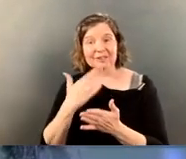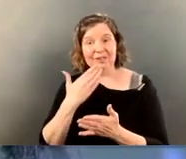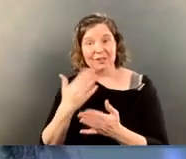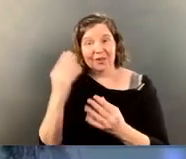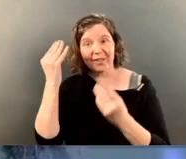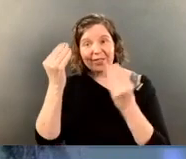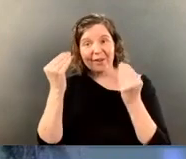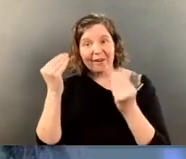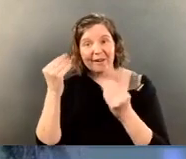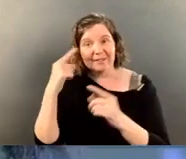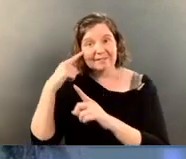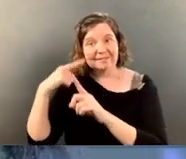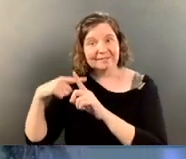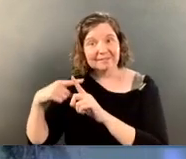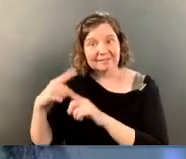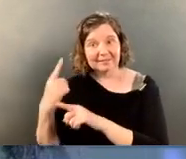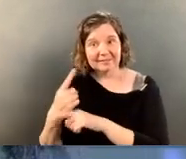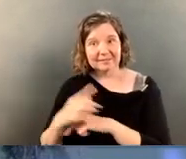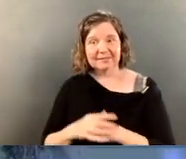thought?